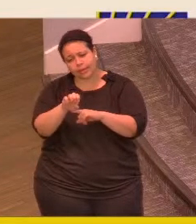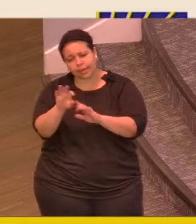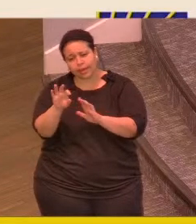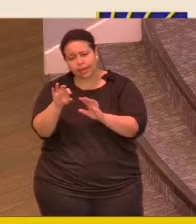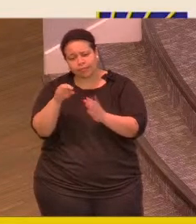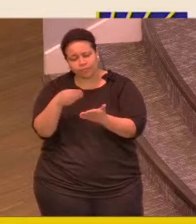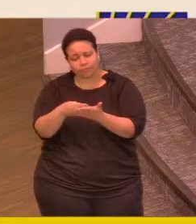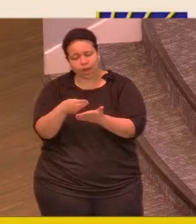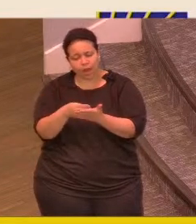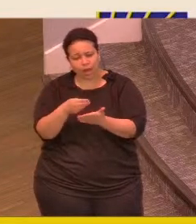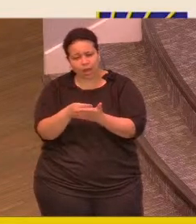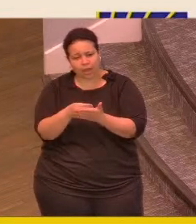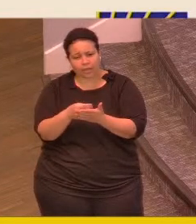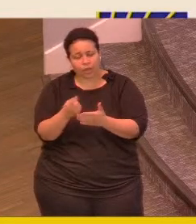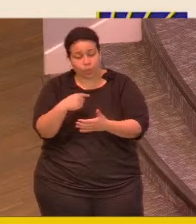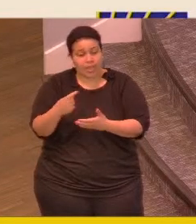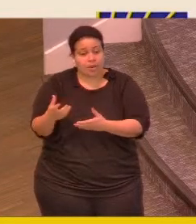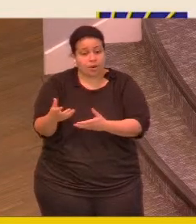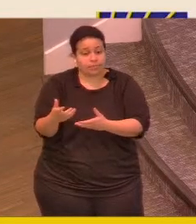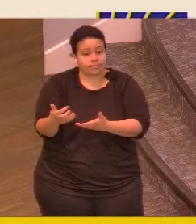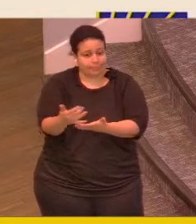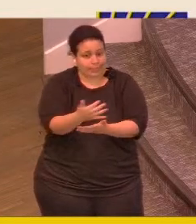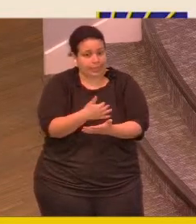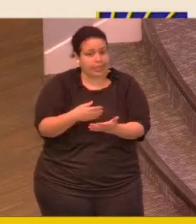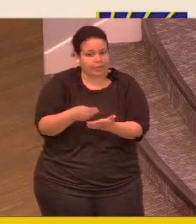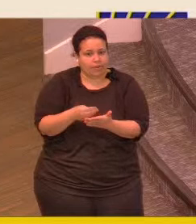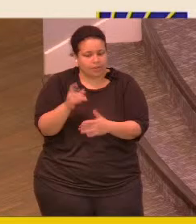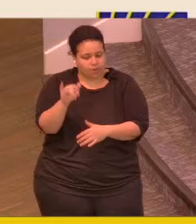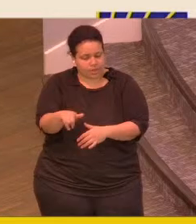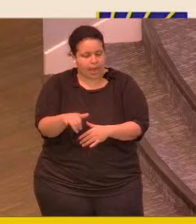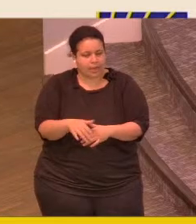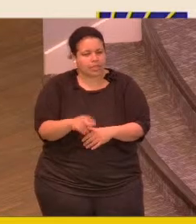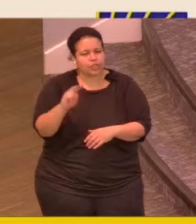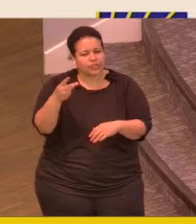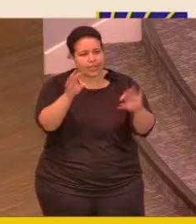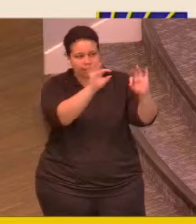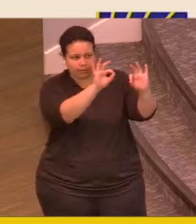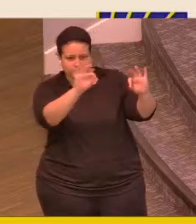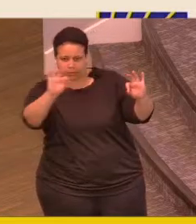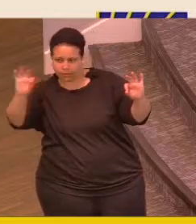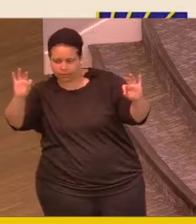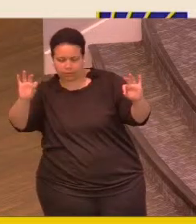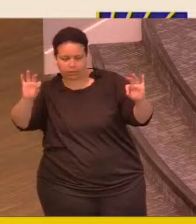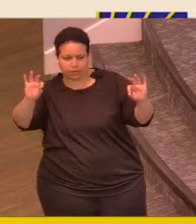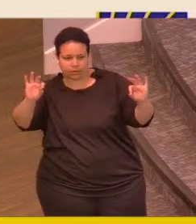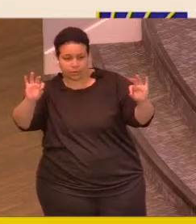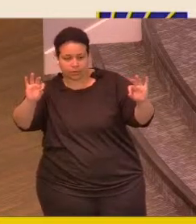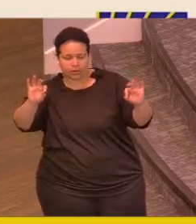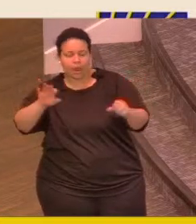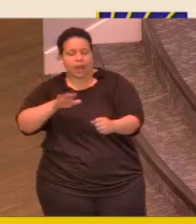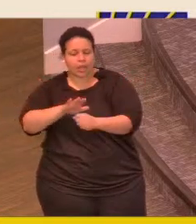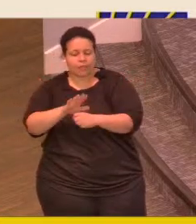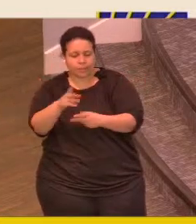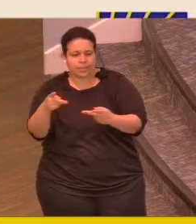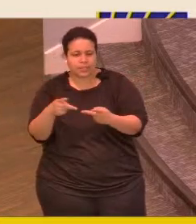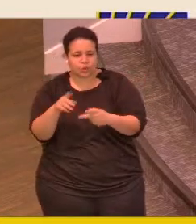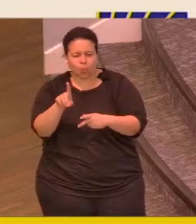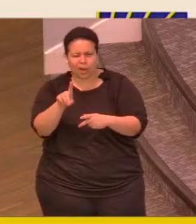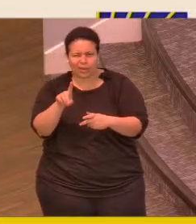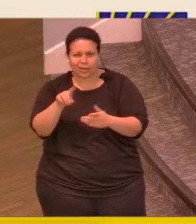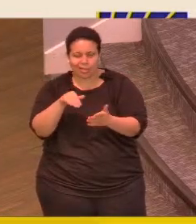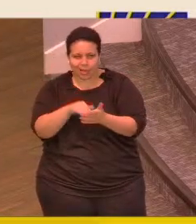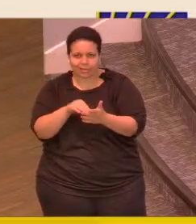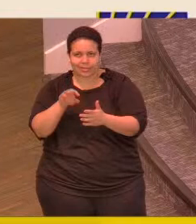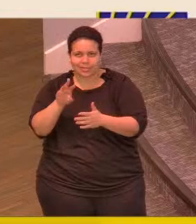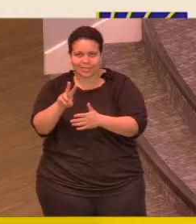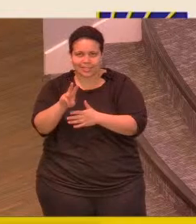getting funding for. So that second line, QBE covered positions, 1,697 of them.